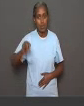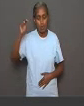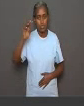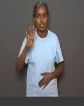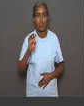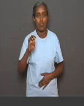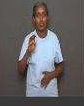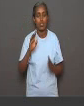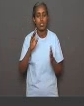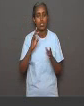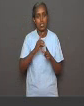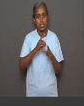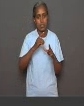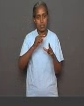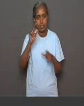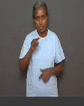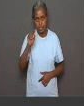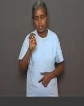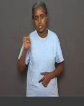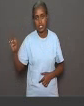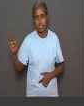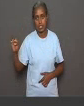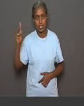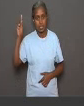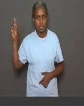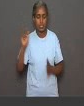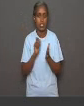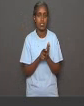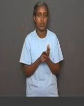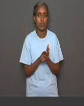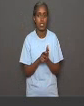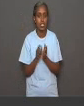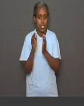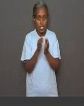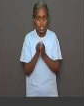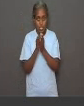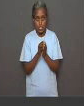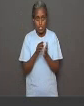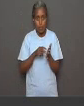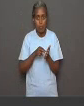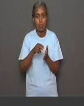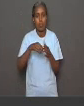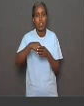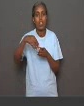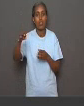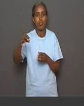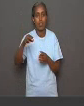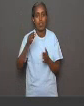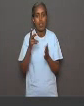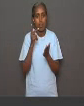degrees east. In this example, a ship leaves a port and